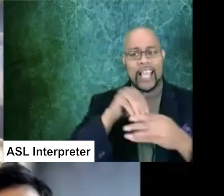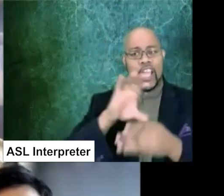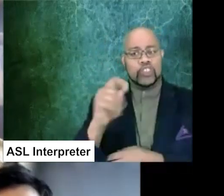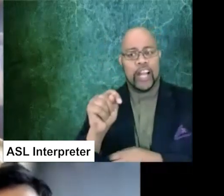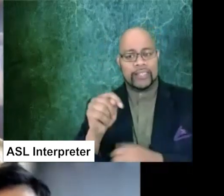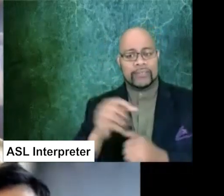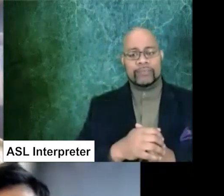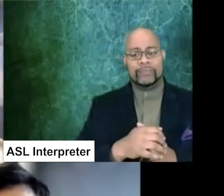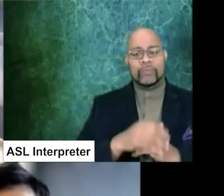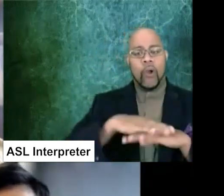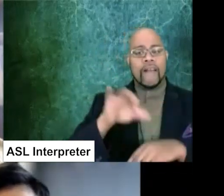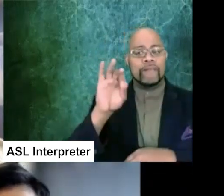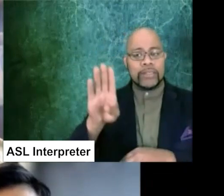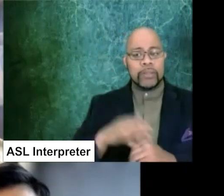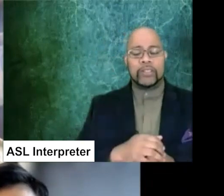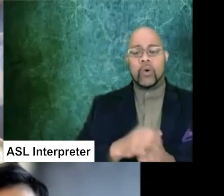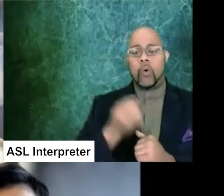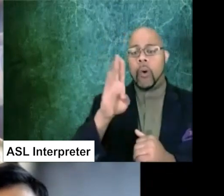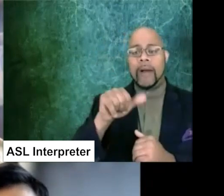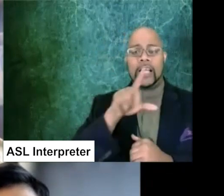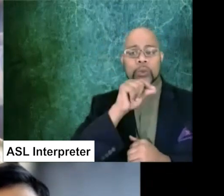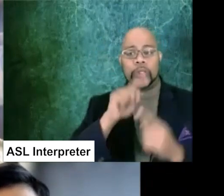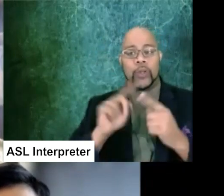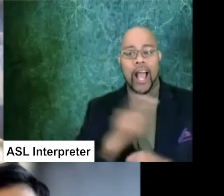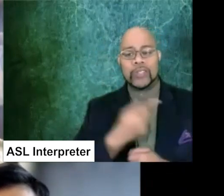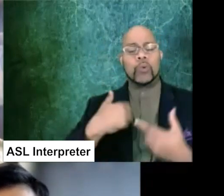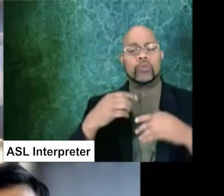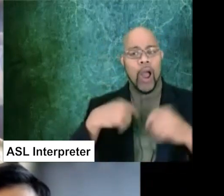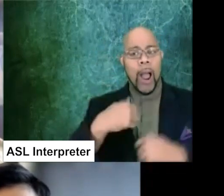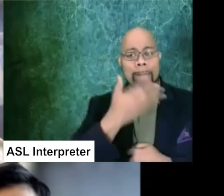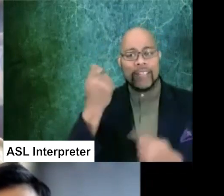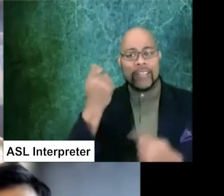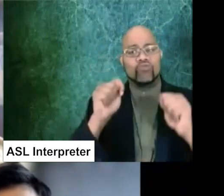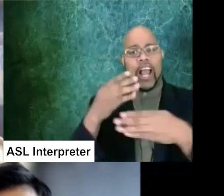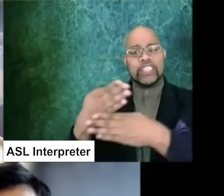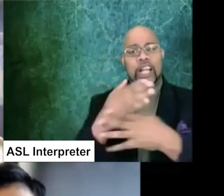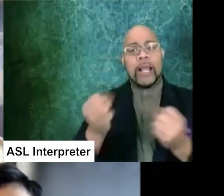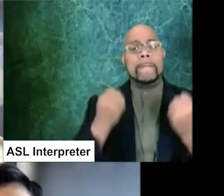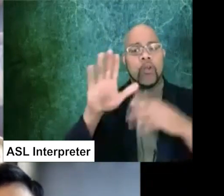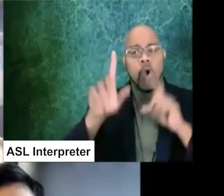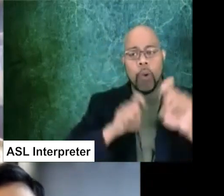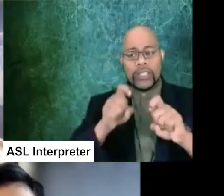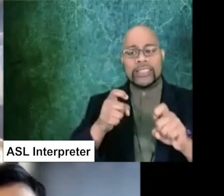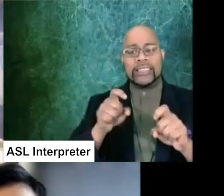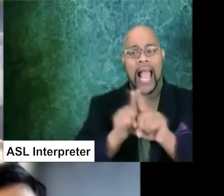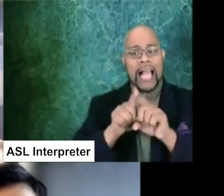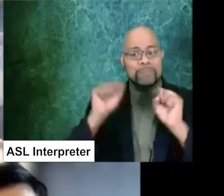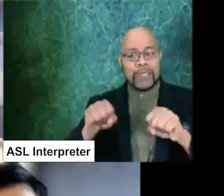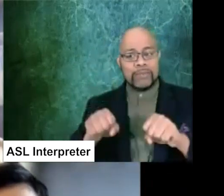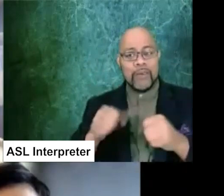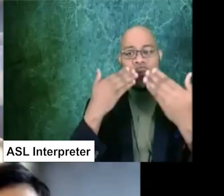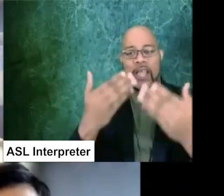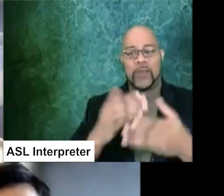chat, on Facebook, or by tweeting at us. And we'll do our best to try to share as many of your questions as we can. Thank